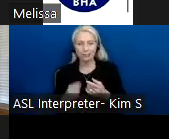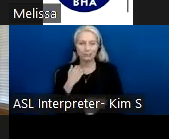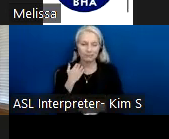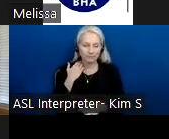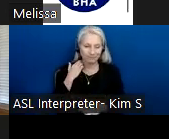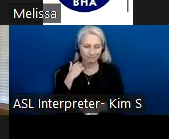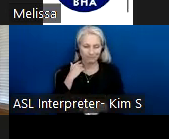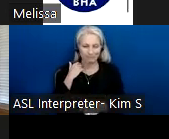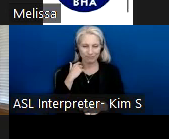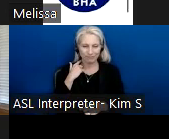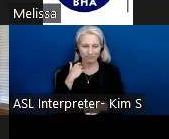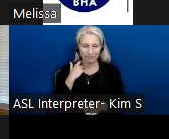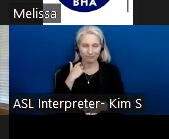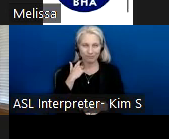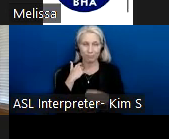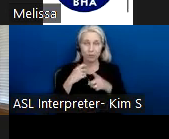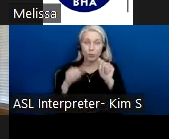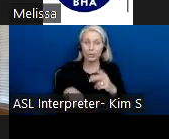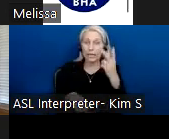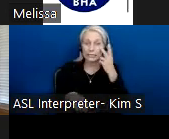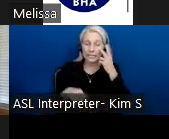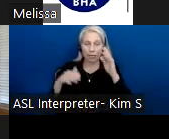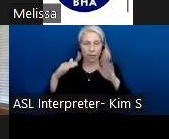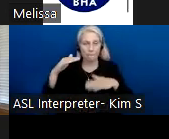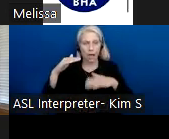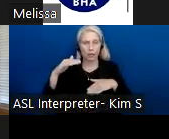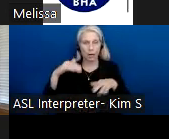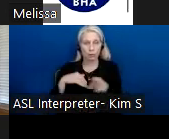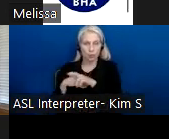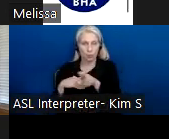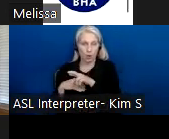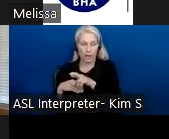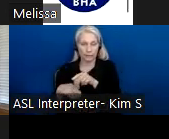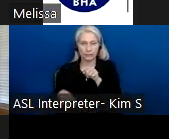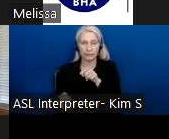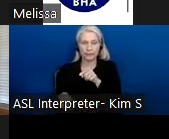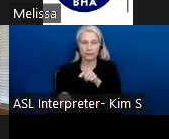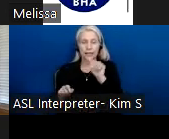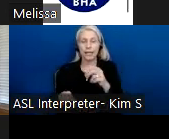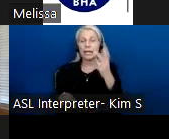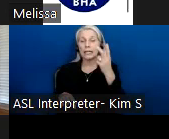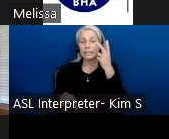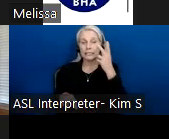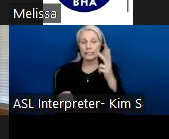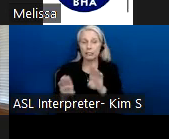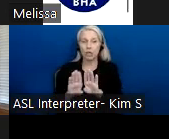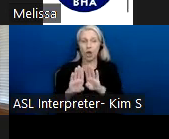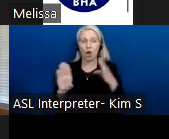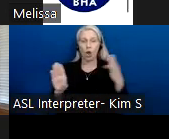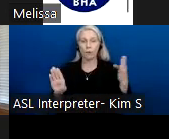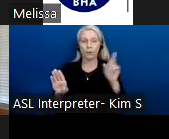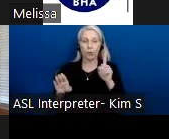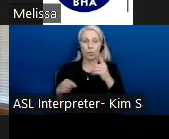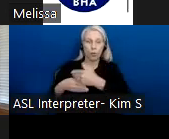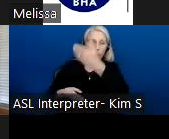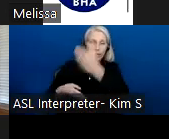You can see in the bottom right, you can see that there's an opening towards the